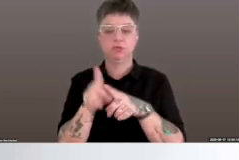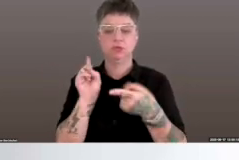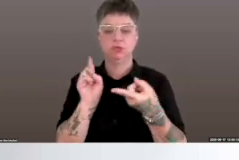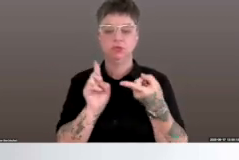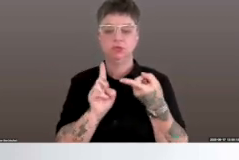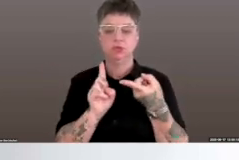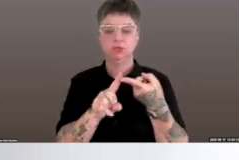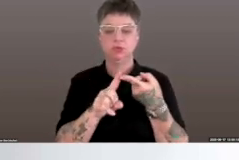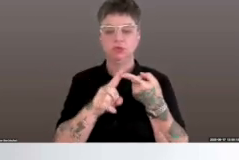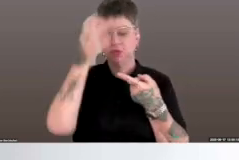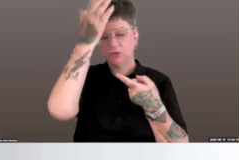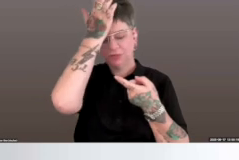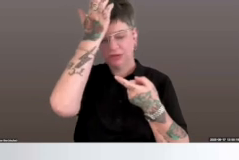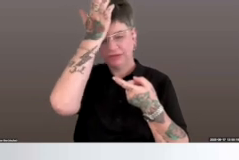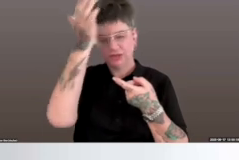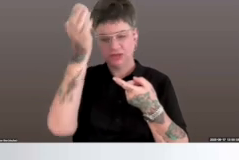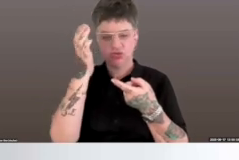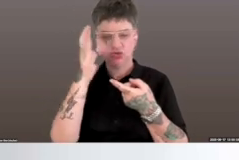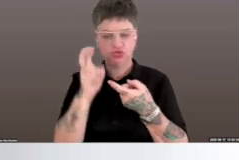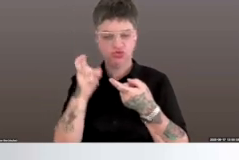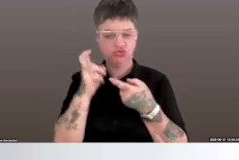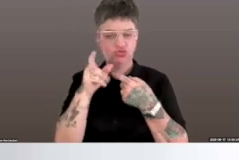the fire truck question.